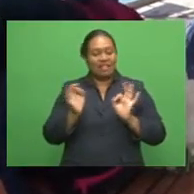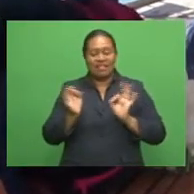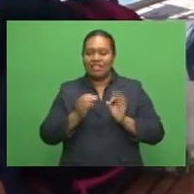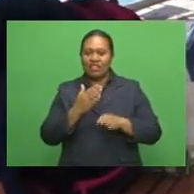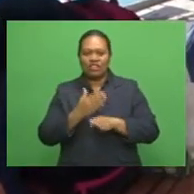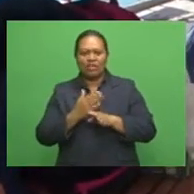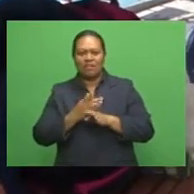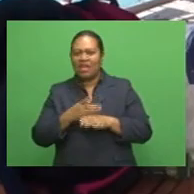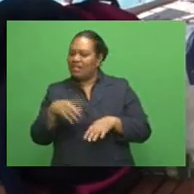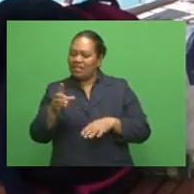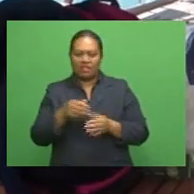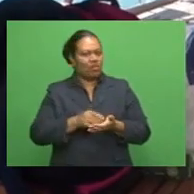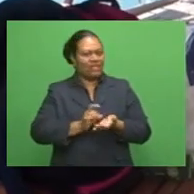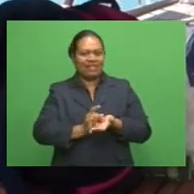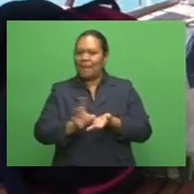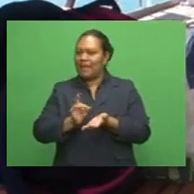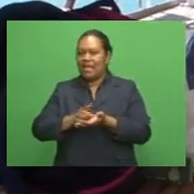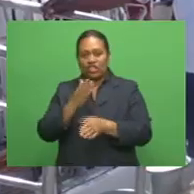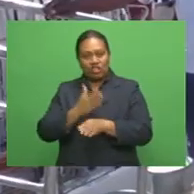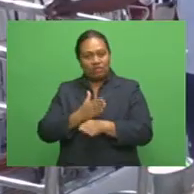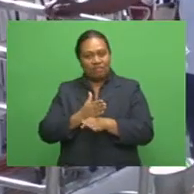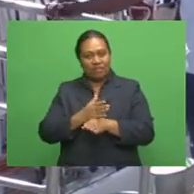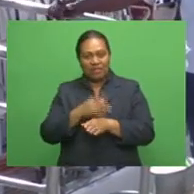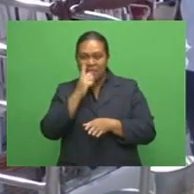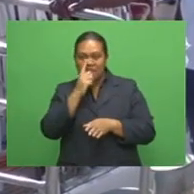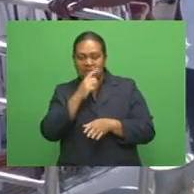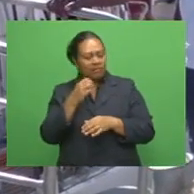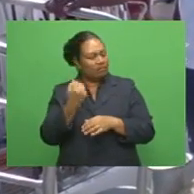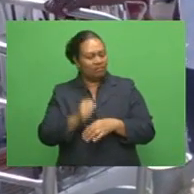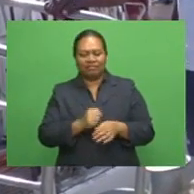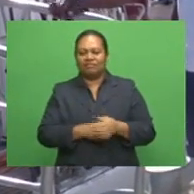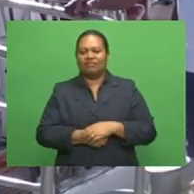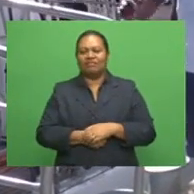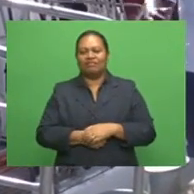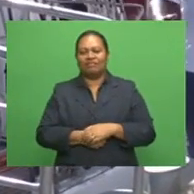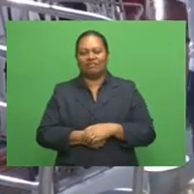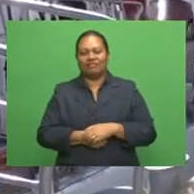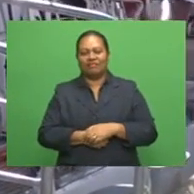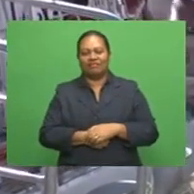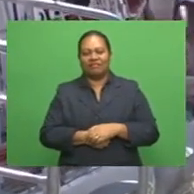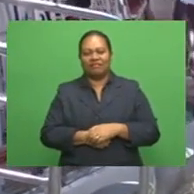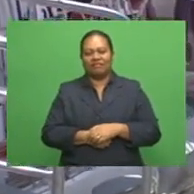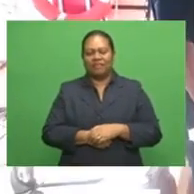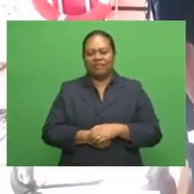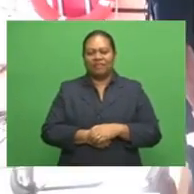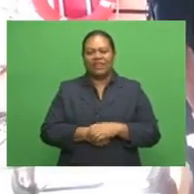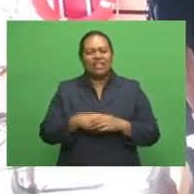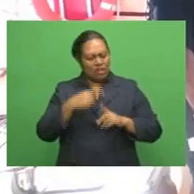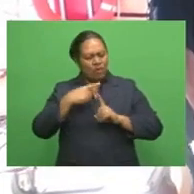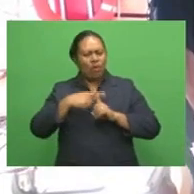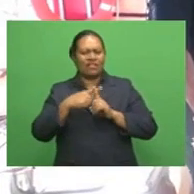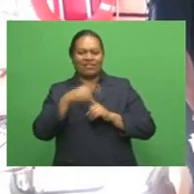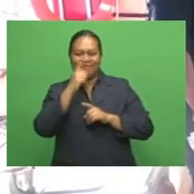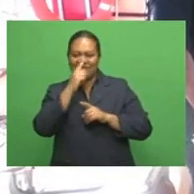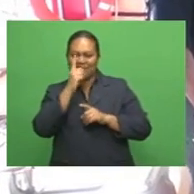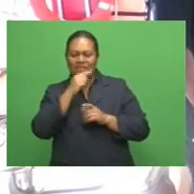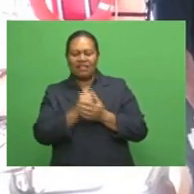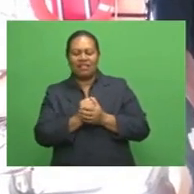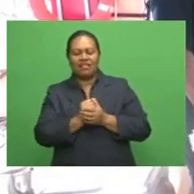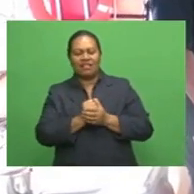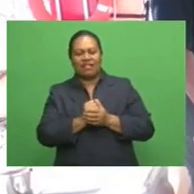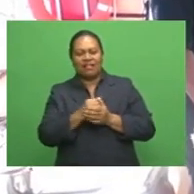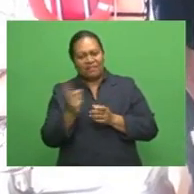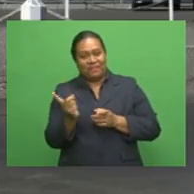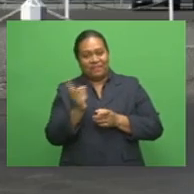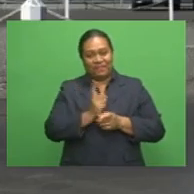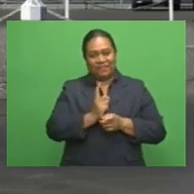been terminated. With the local inquiries, it's positive in itself that people know about it,